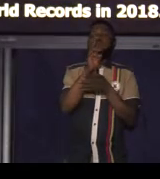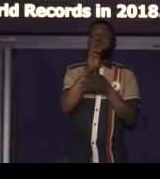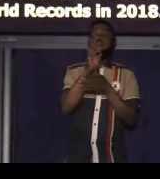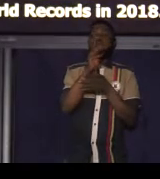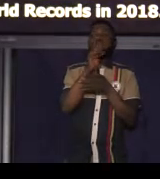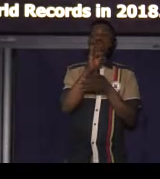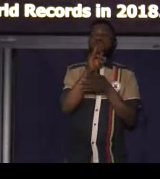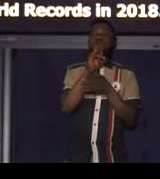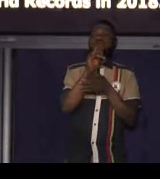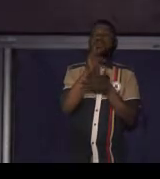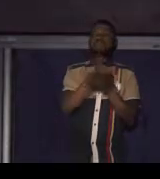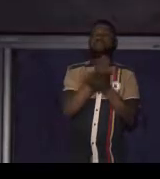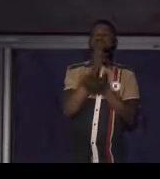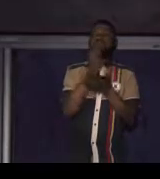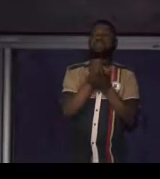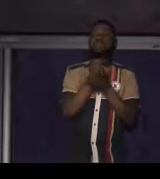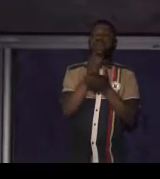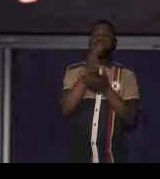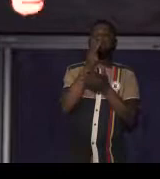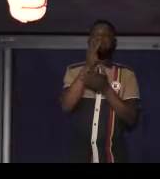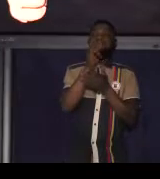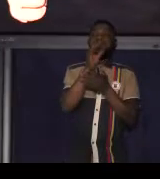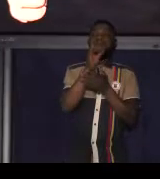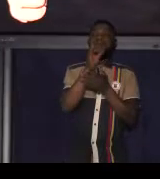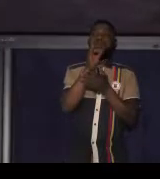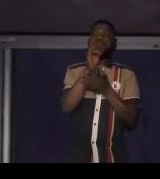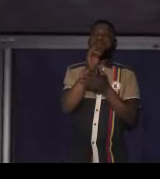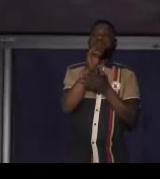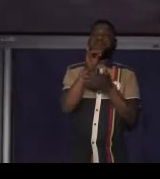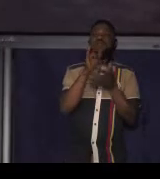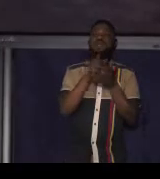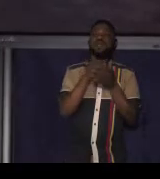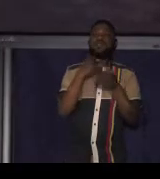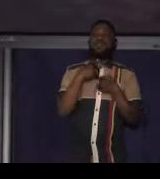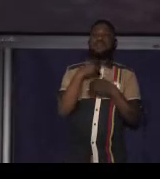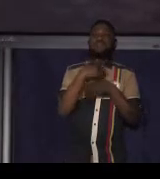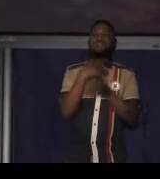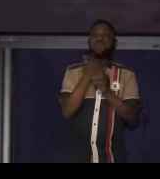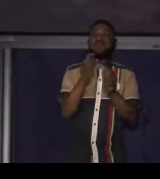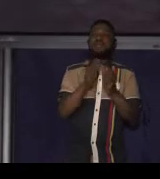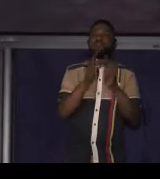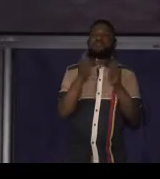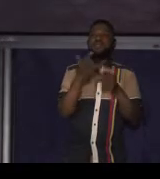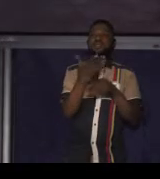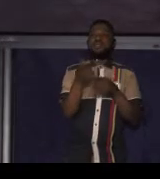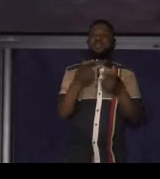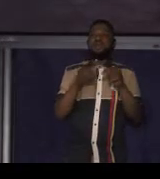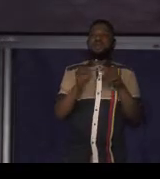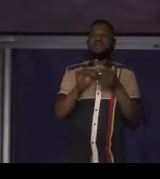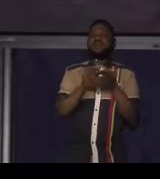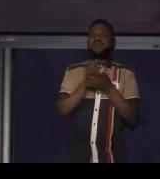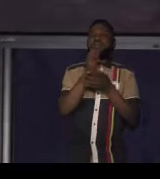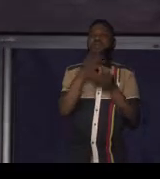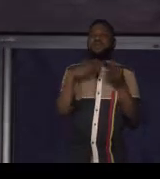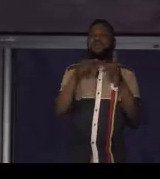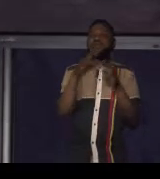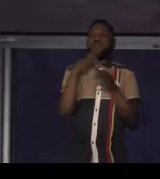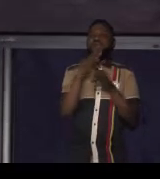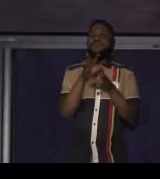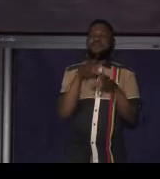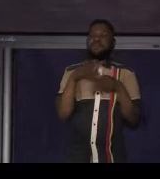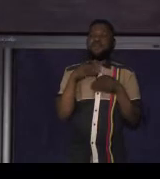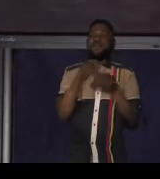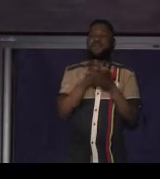is Olawumi Treasures Bayode, that's made great things happen, that is worthy of